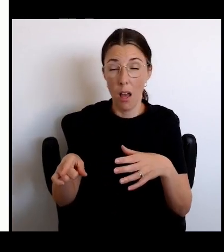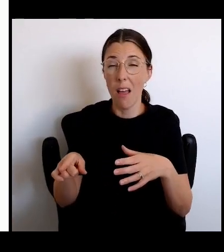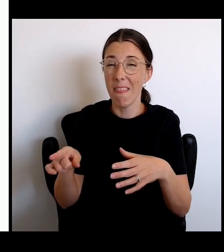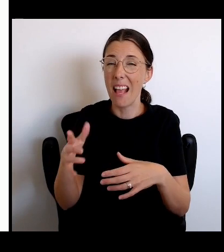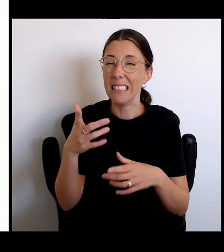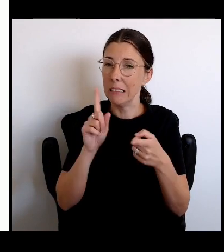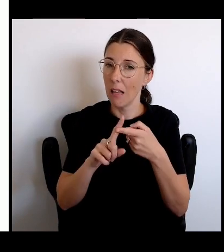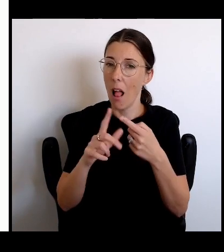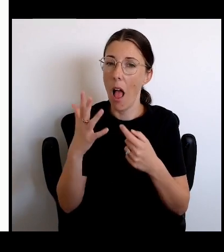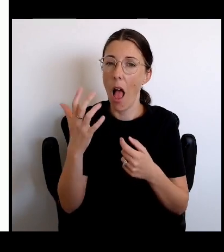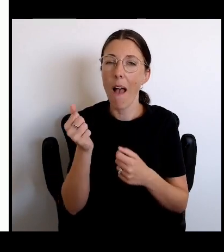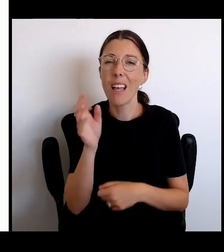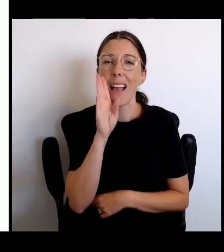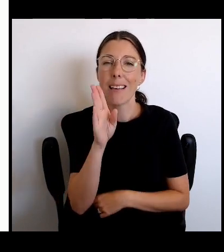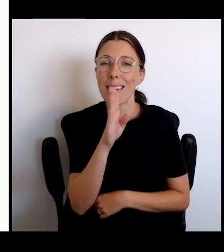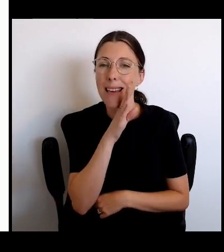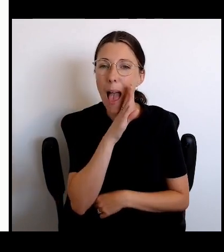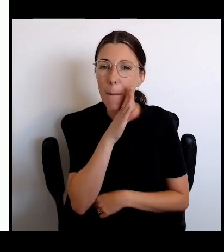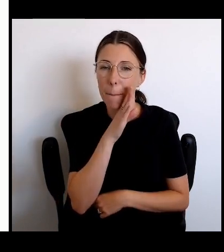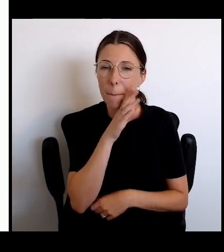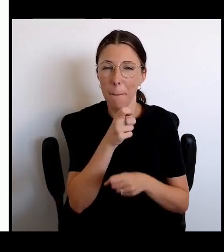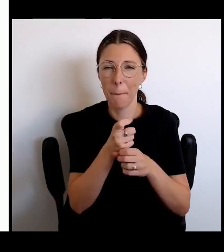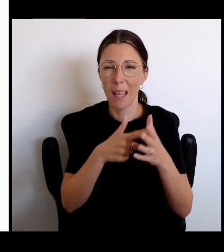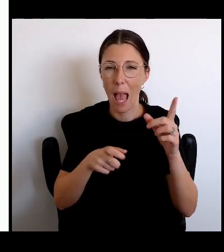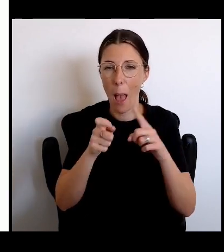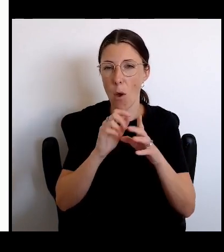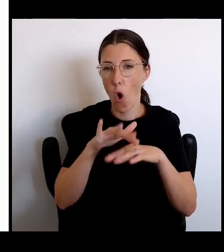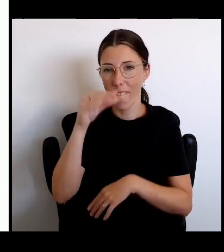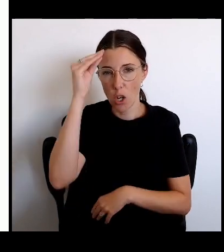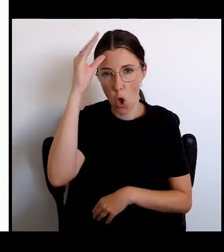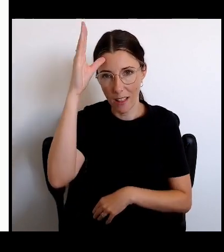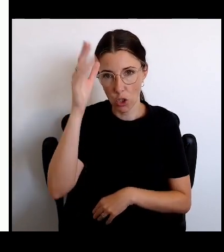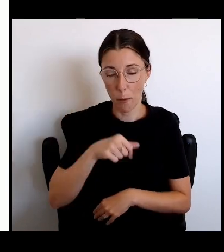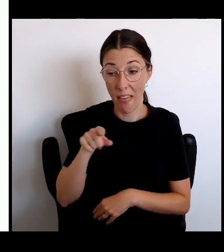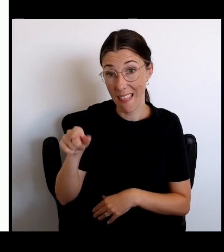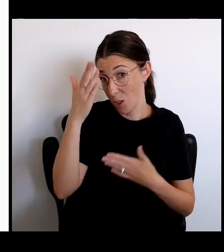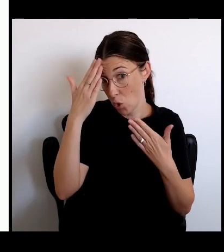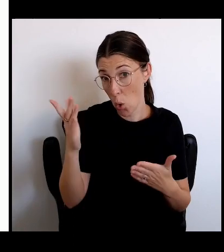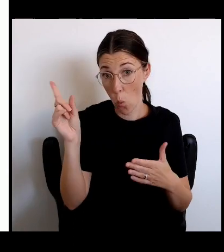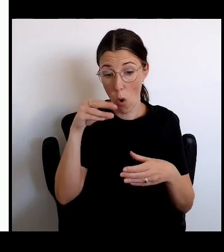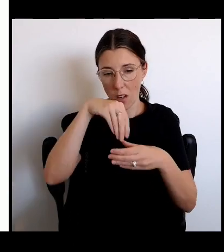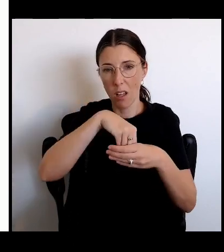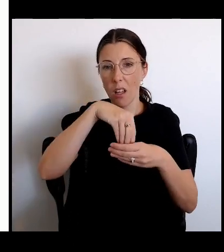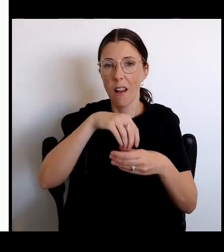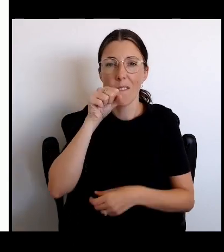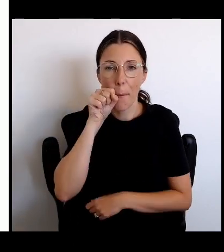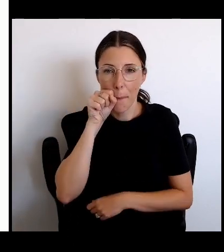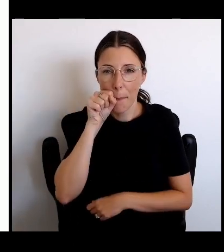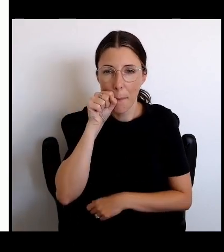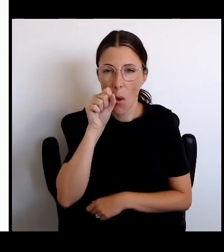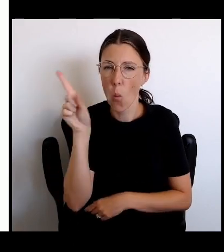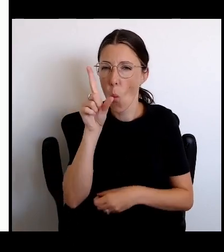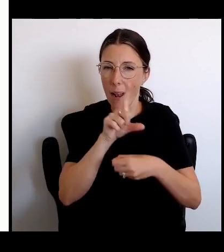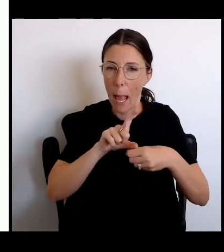We see this in the data, particularly around the contents of vapes and the chemicals.